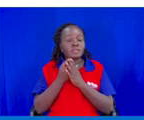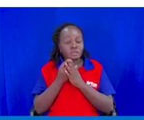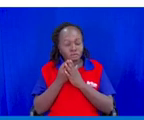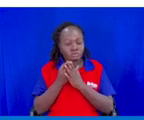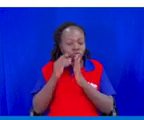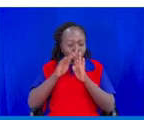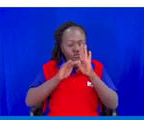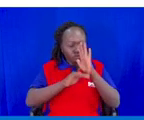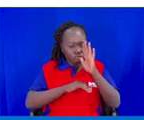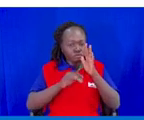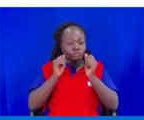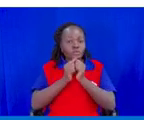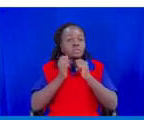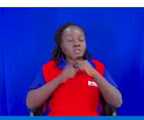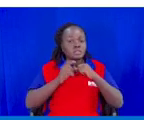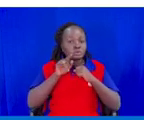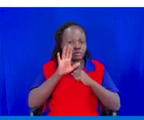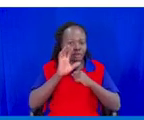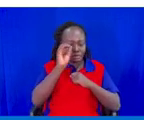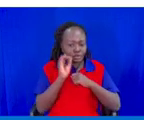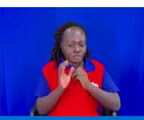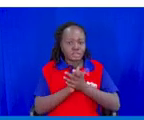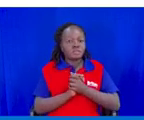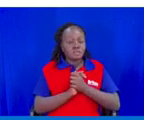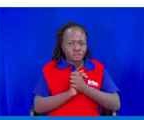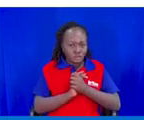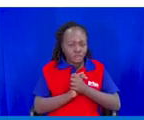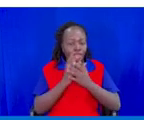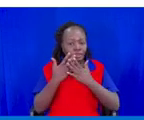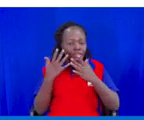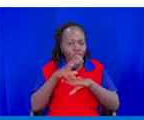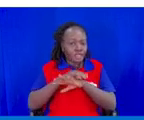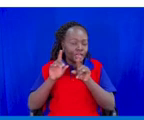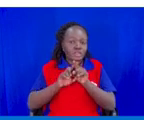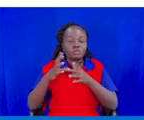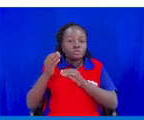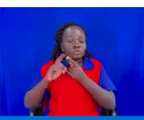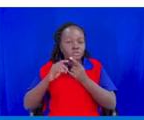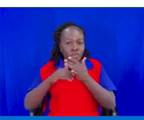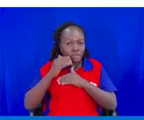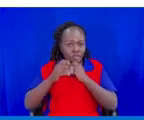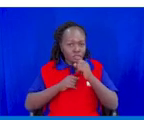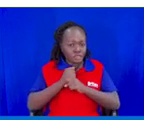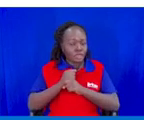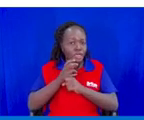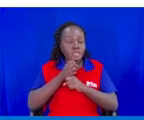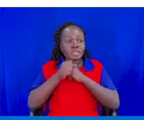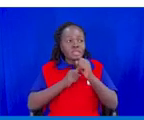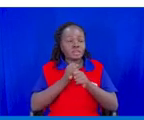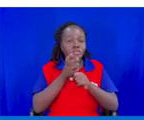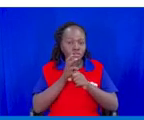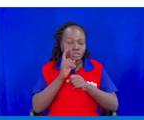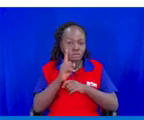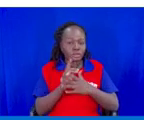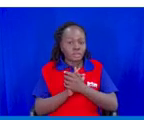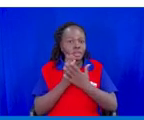by close to 6.5%. The outlook we've got as we go to next year, the year 2021, we'd expect the